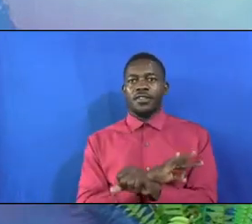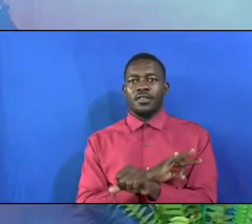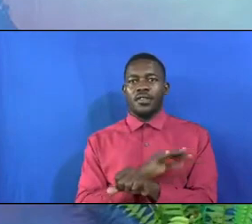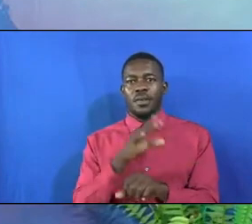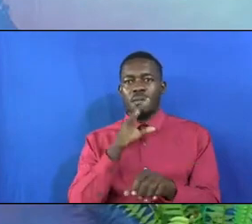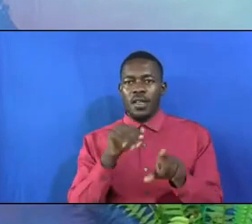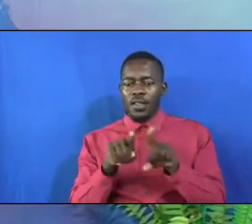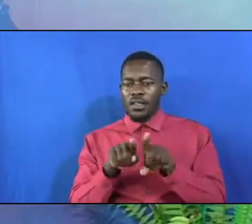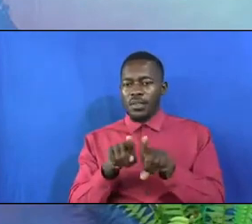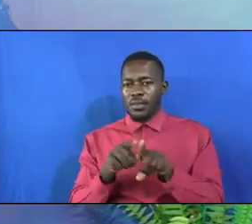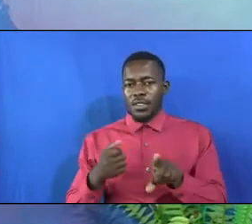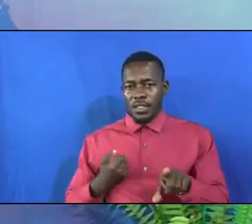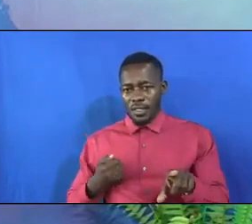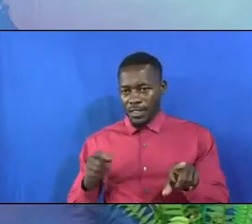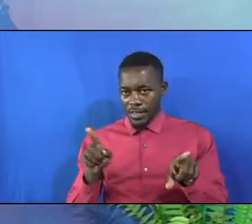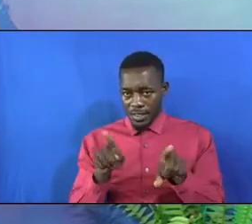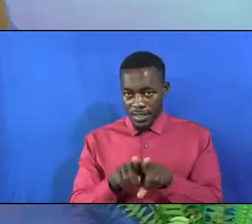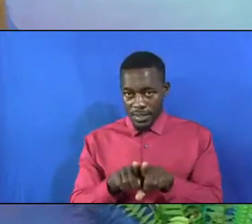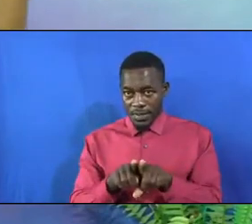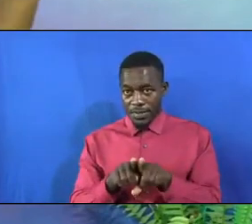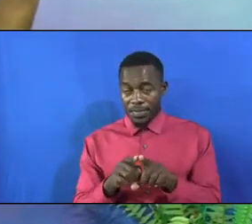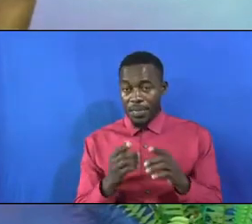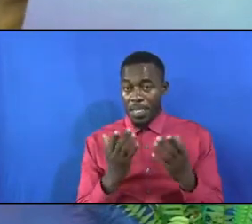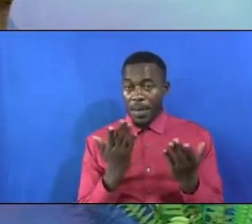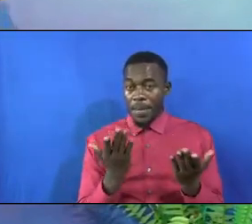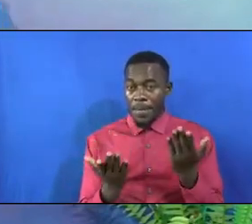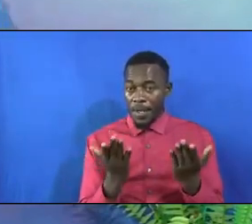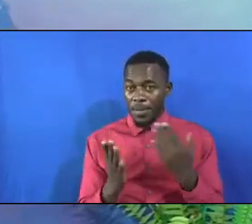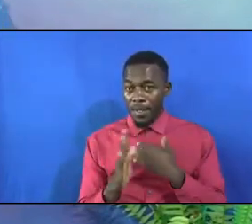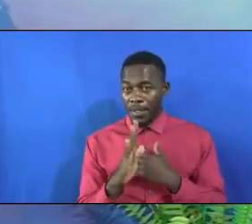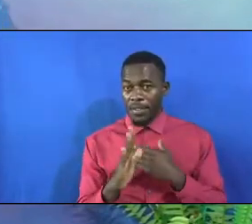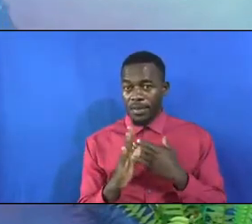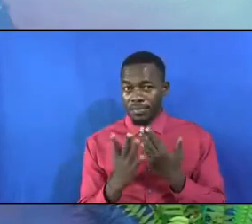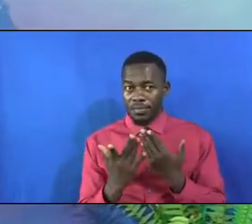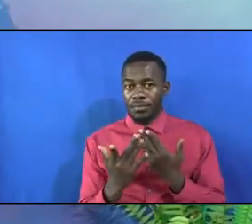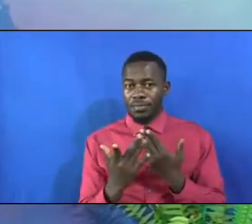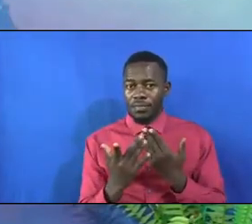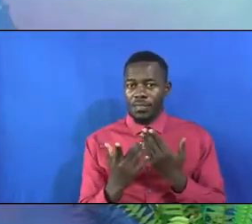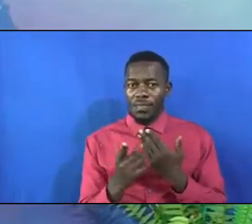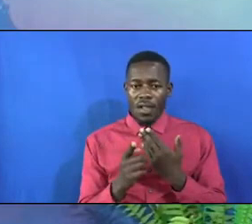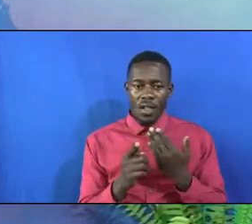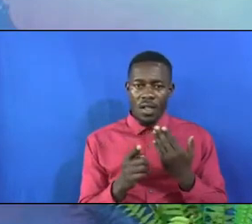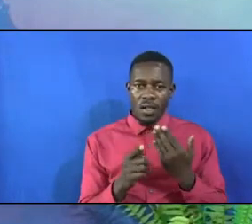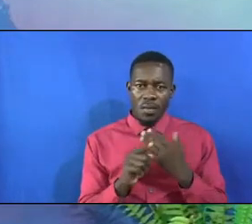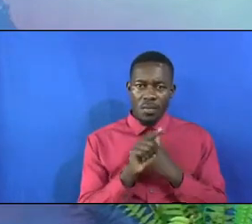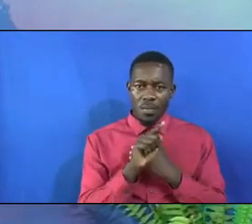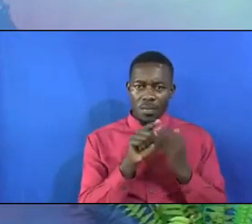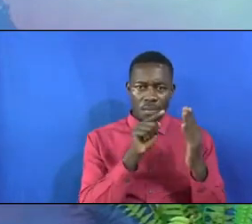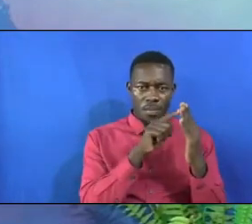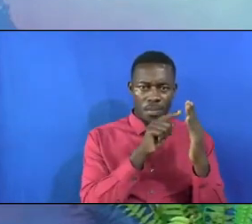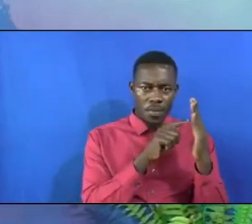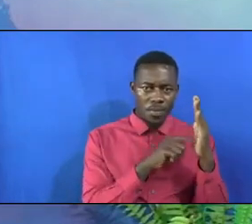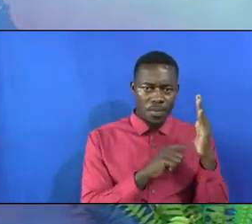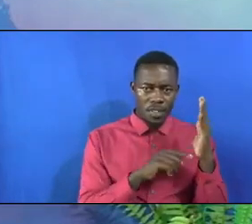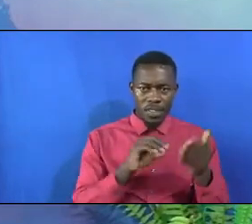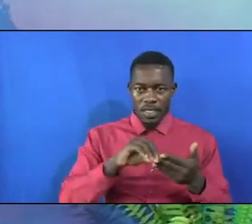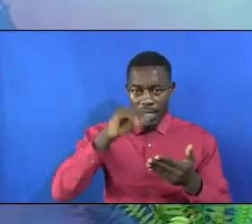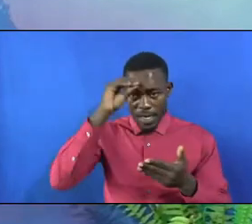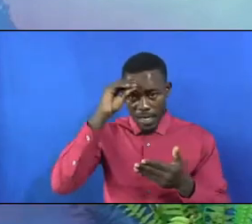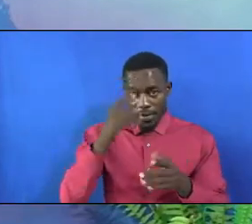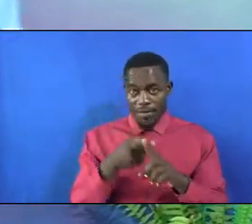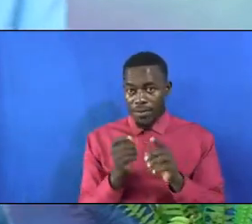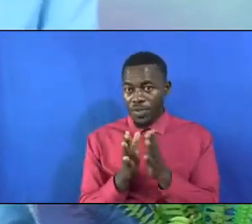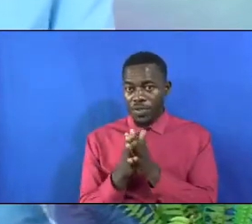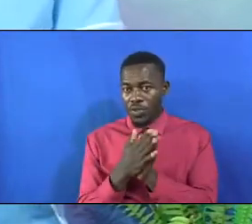sisters, those may be the few points, or even much more, that we would learn from these stories. You